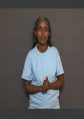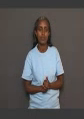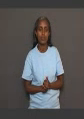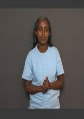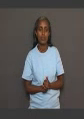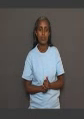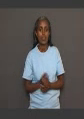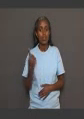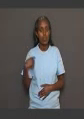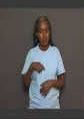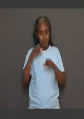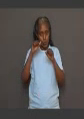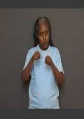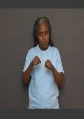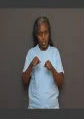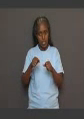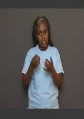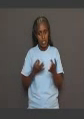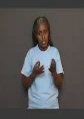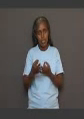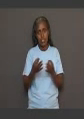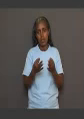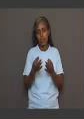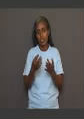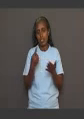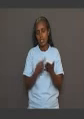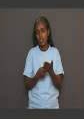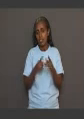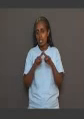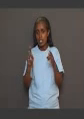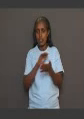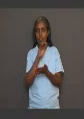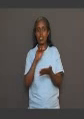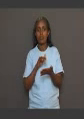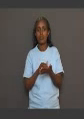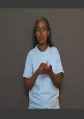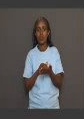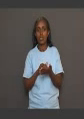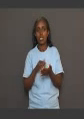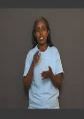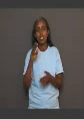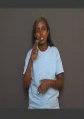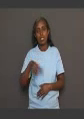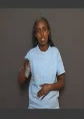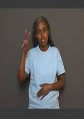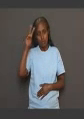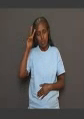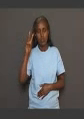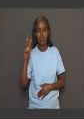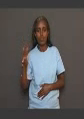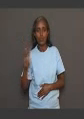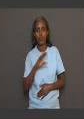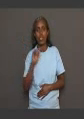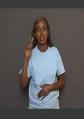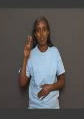Thus, we can extrapolate that the difference between the squares of U